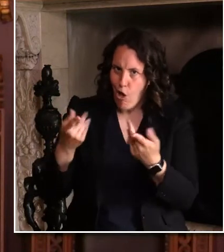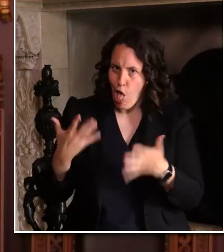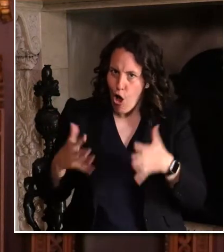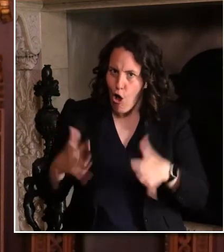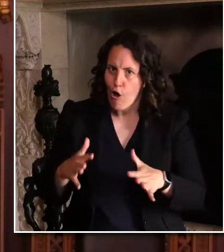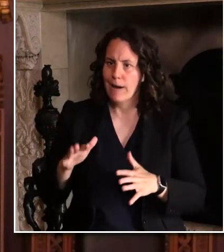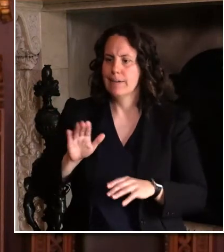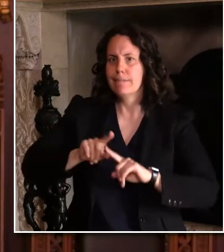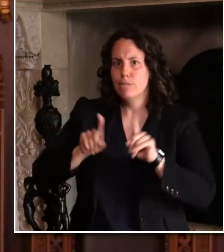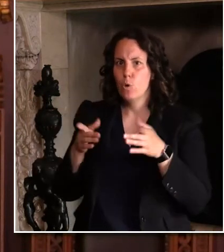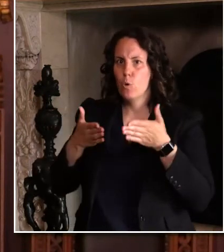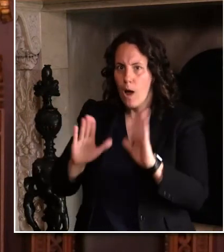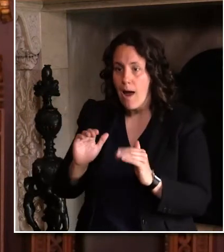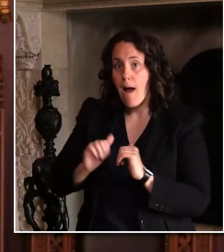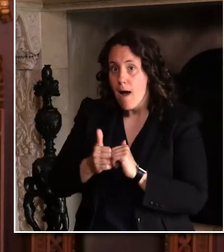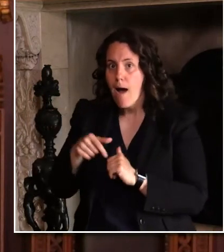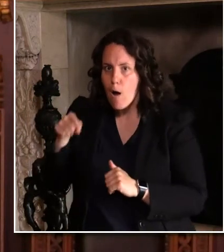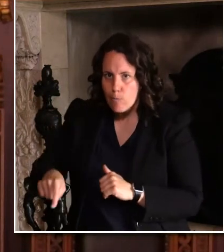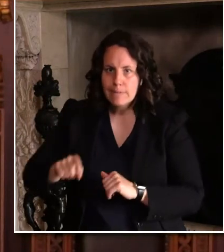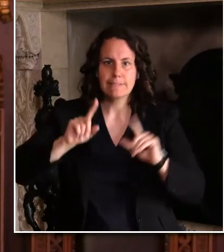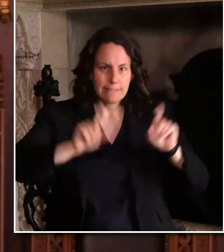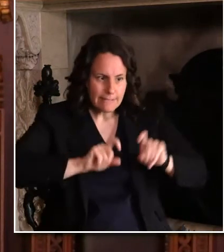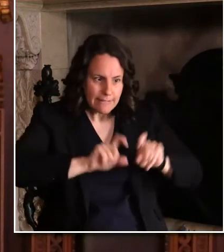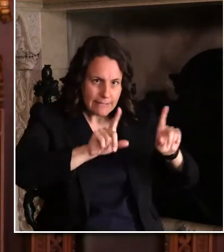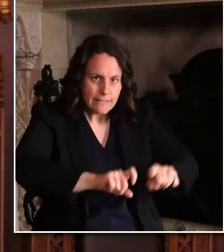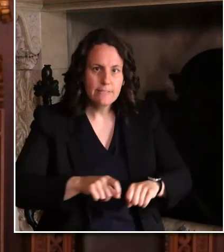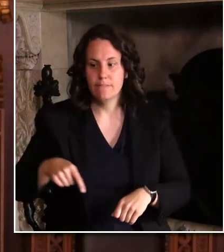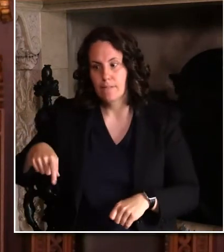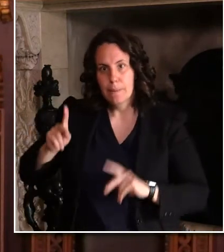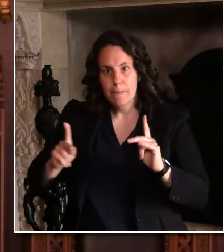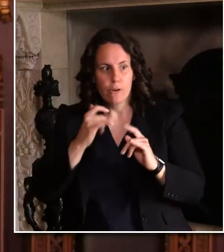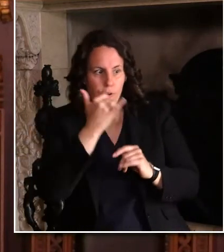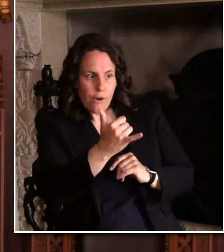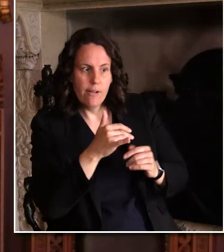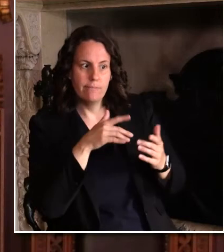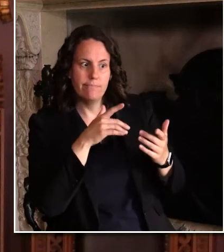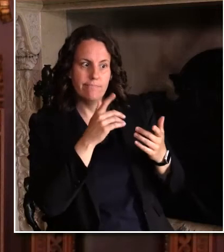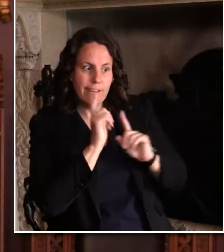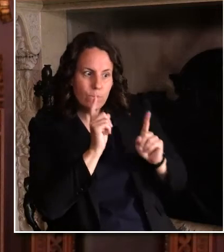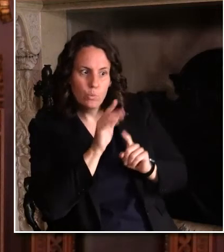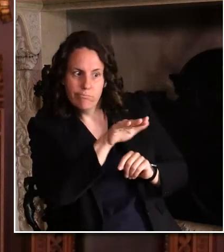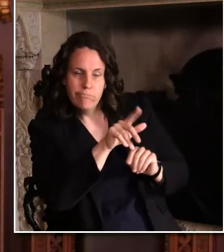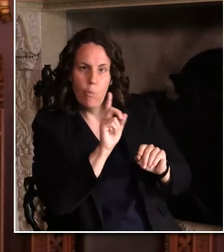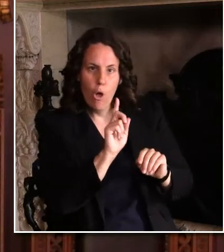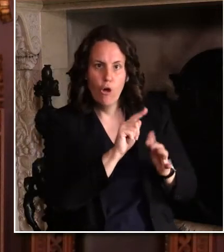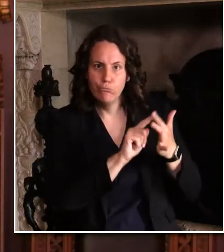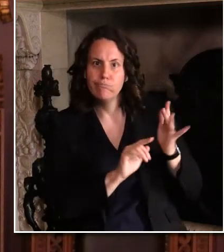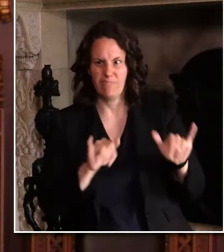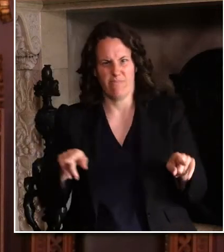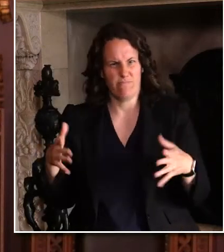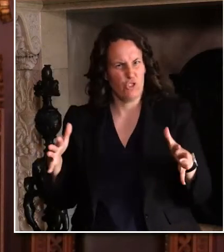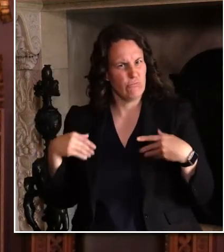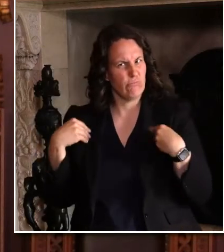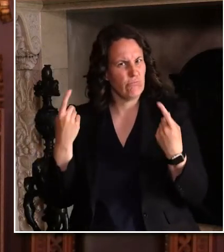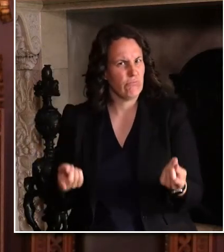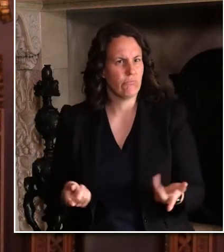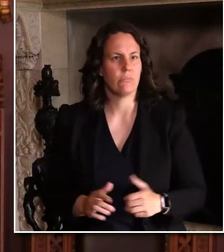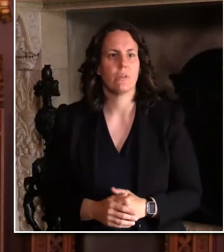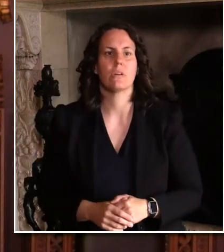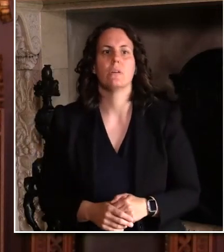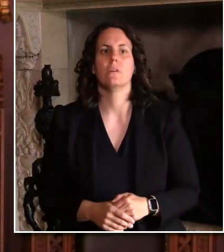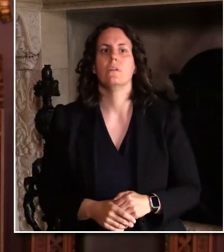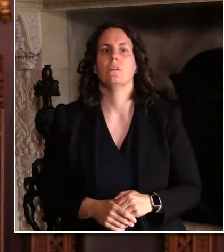have spent time and money working. We certainly value the nursing homes, long-term care in the state.